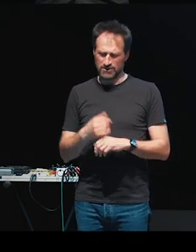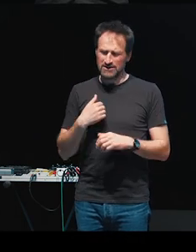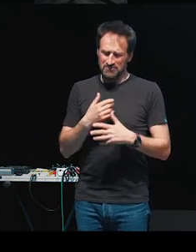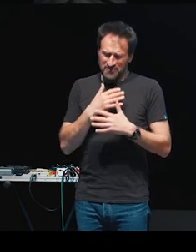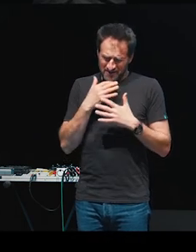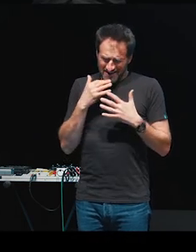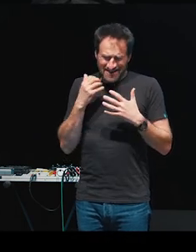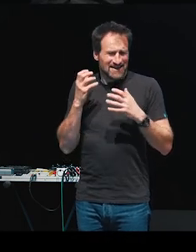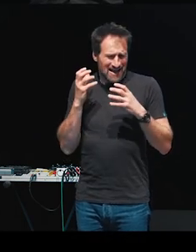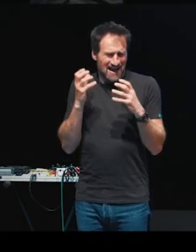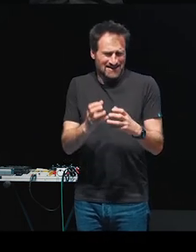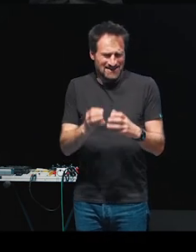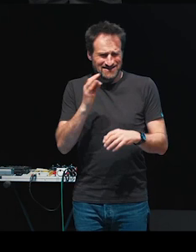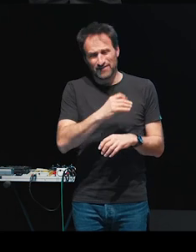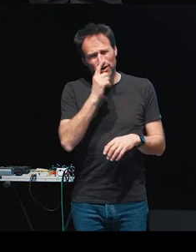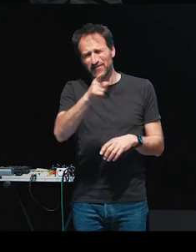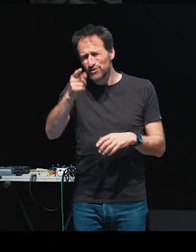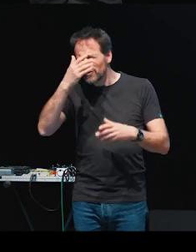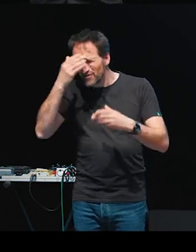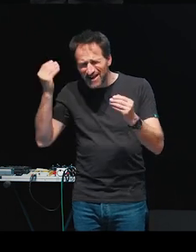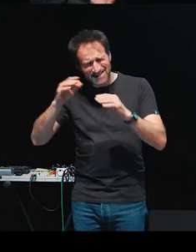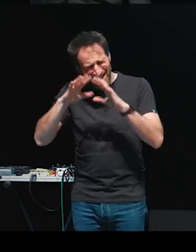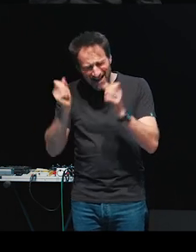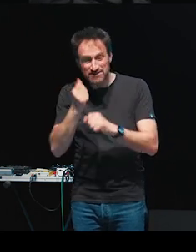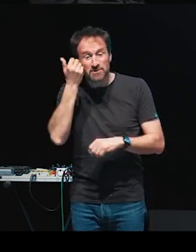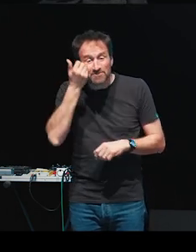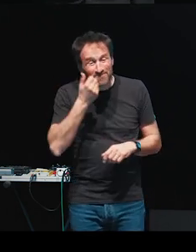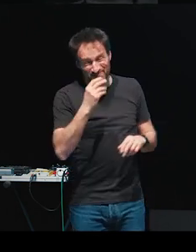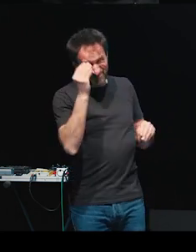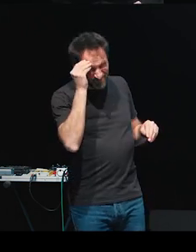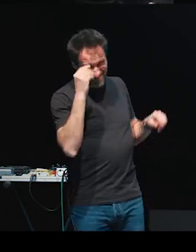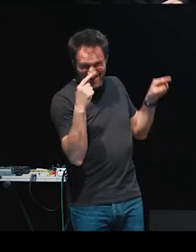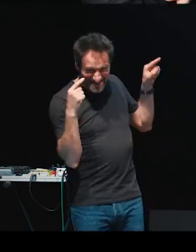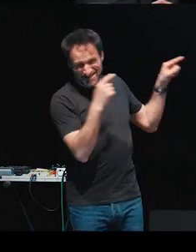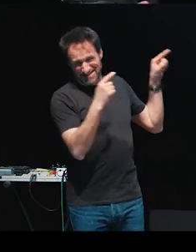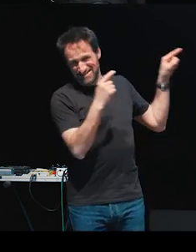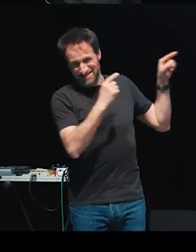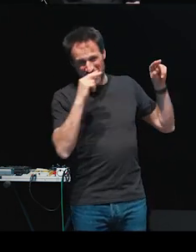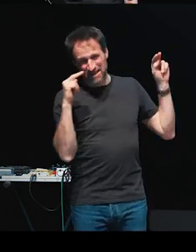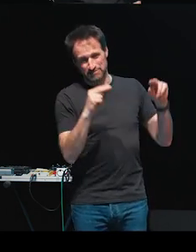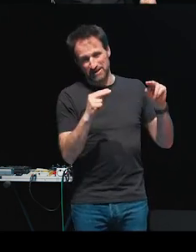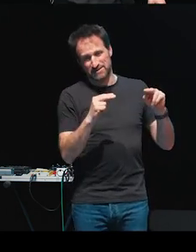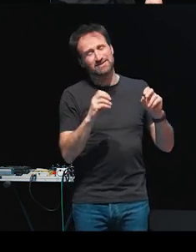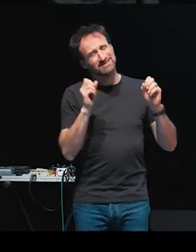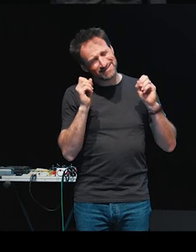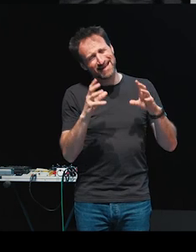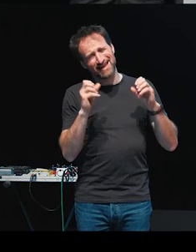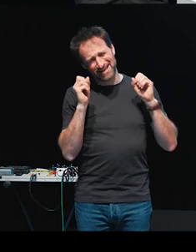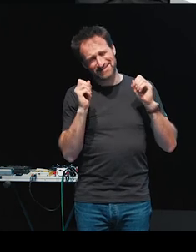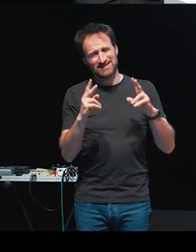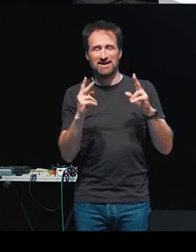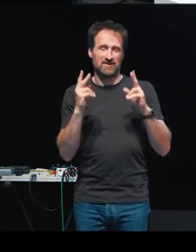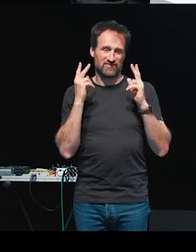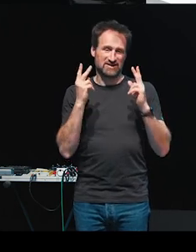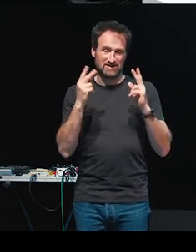you forget everything, please always remember this tiny aspect. It is very, very vital. Namely, here